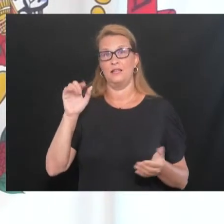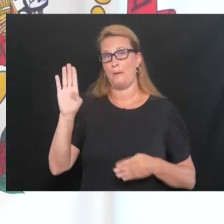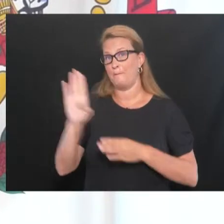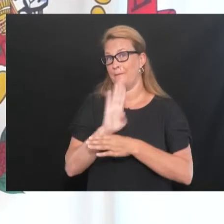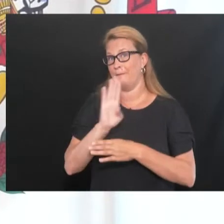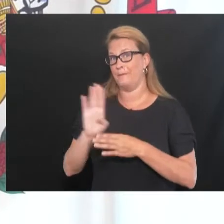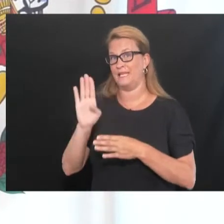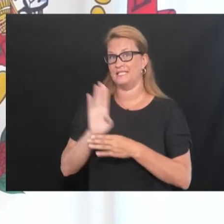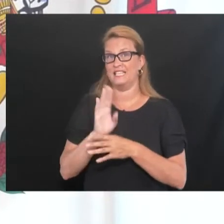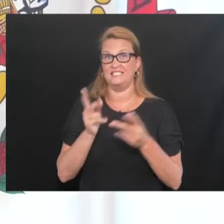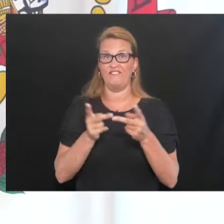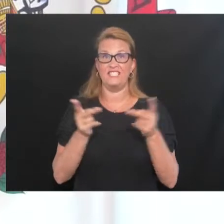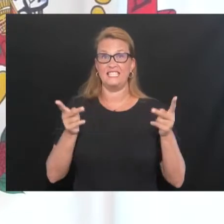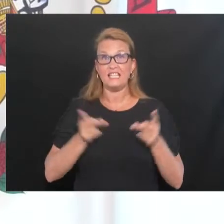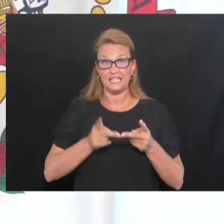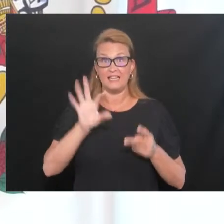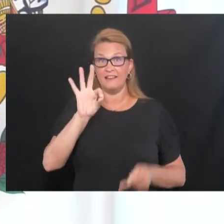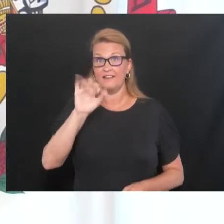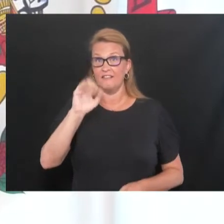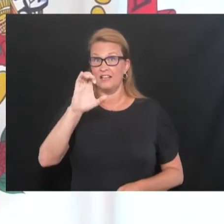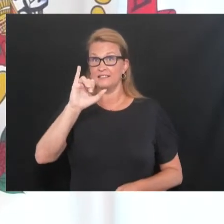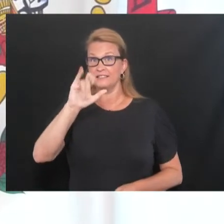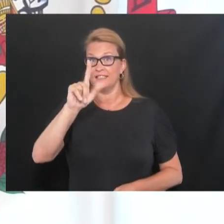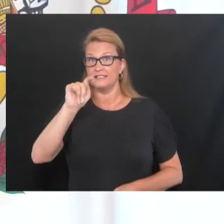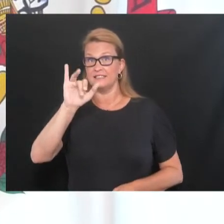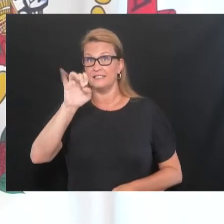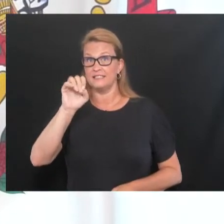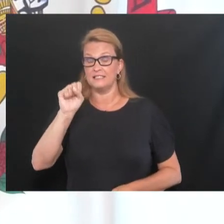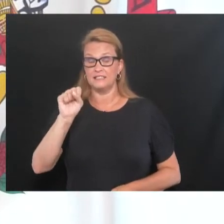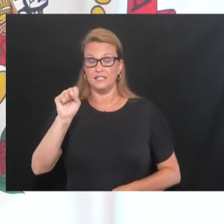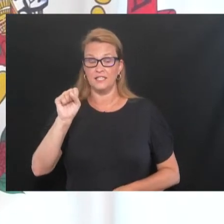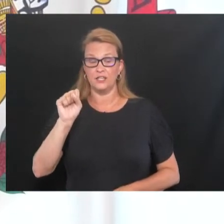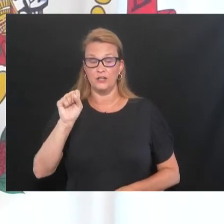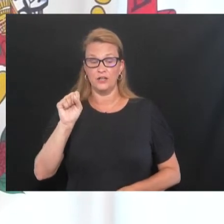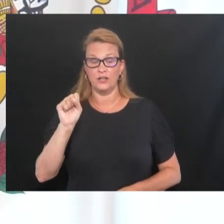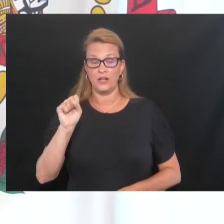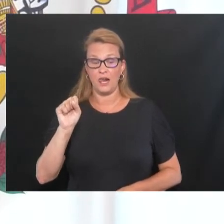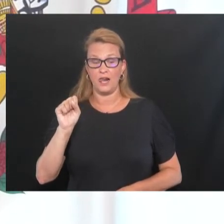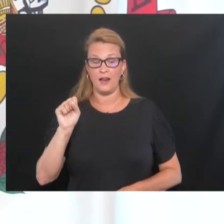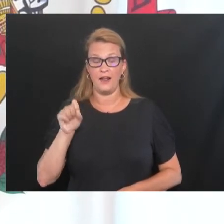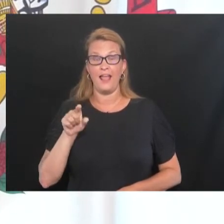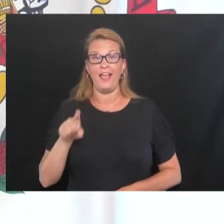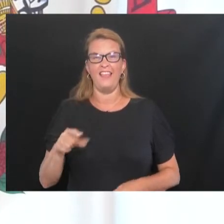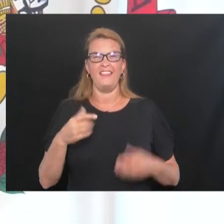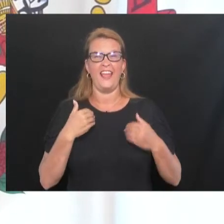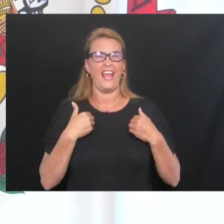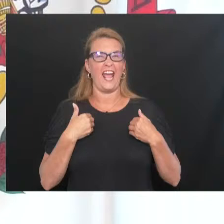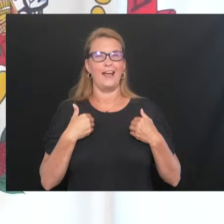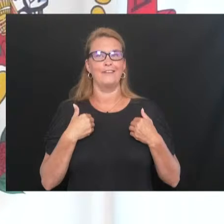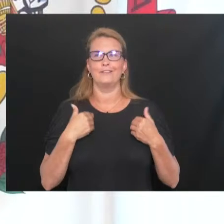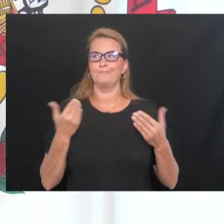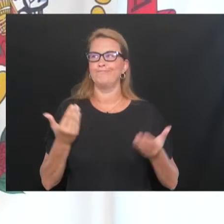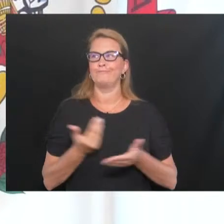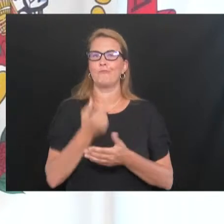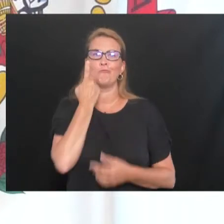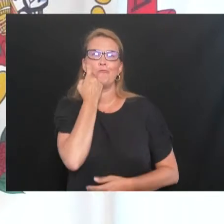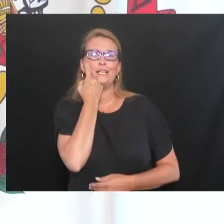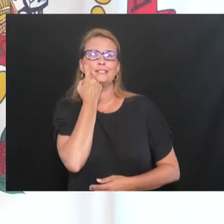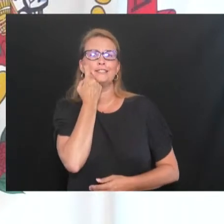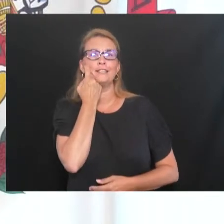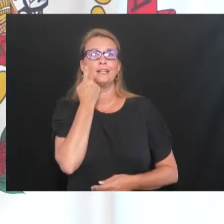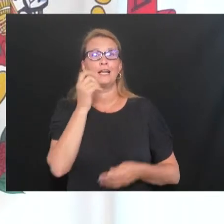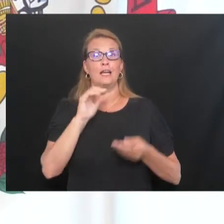Business Facilities, and you know, they just came out and ranked